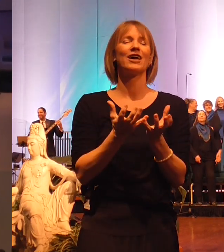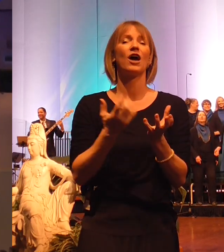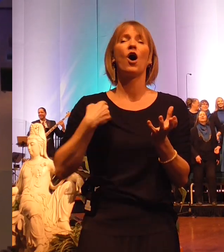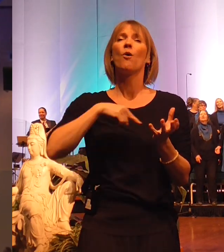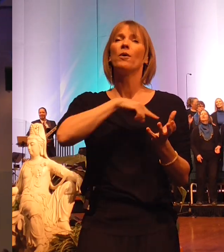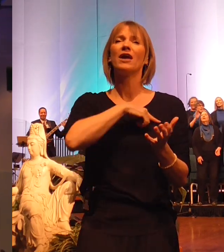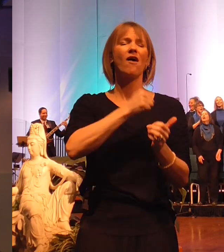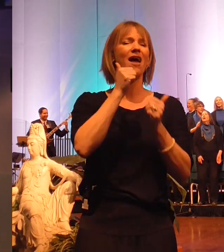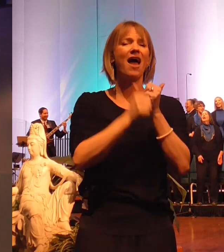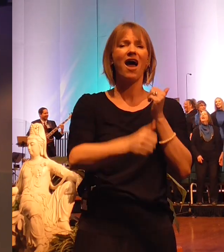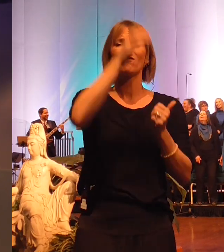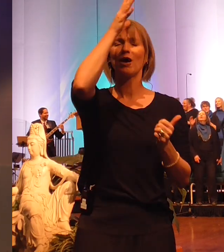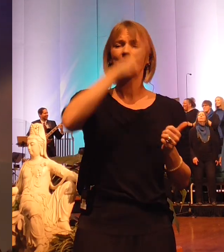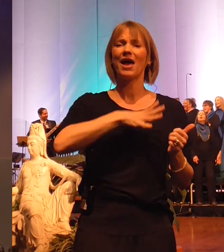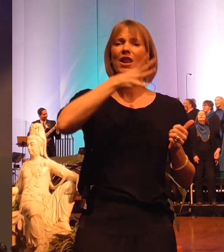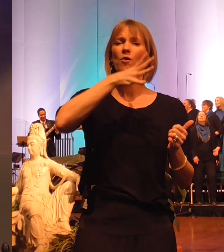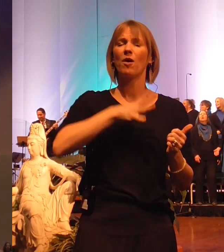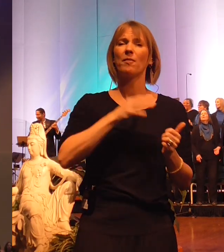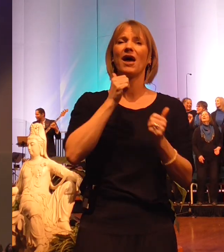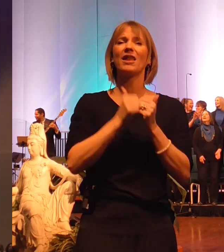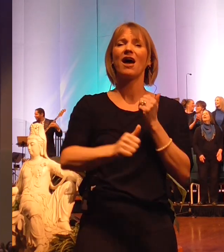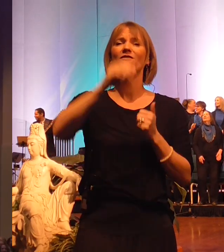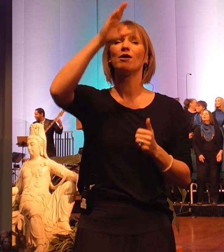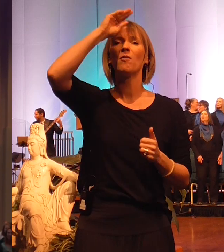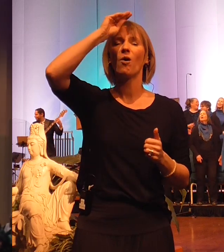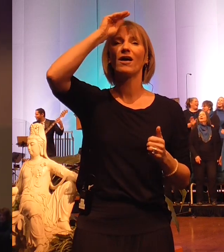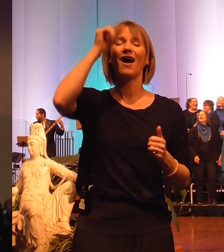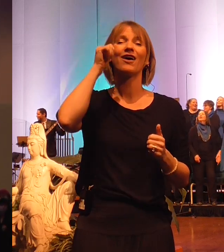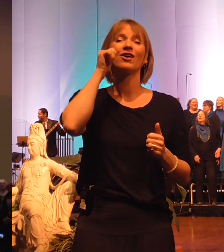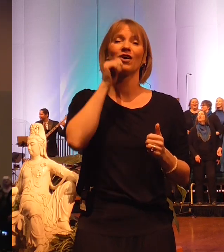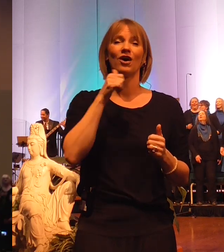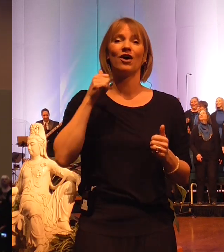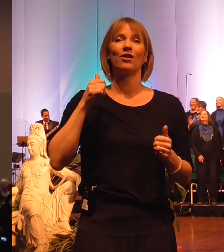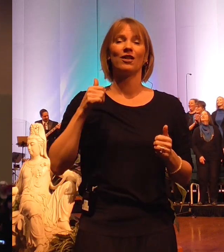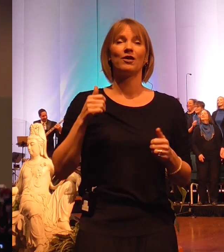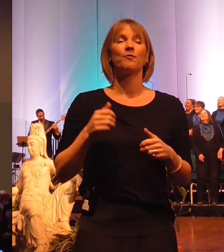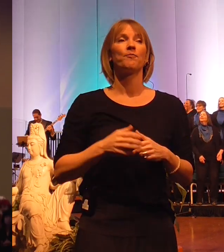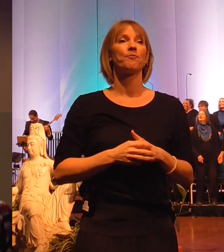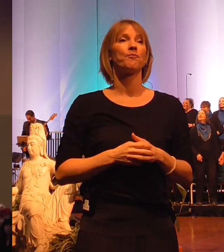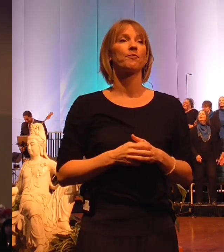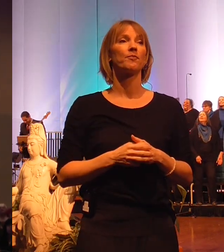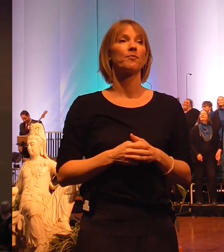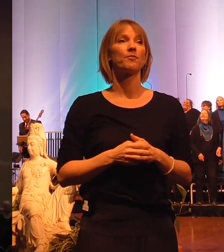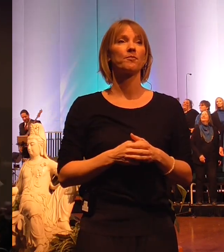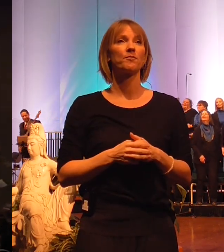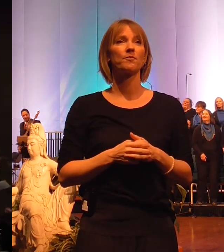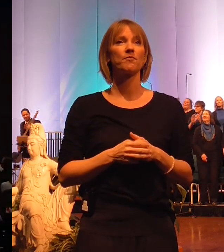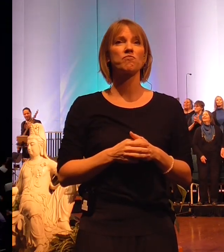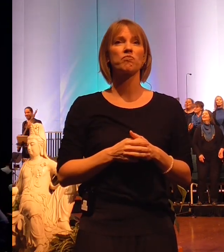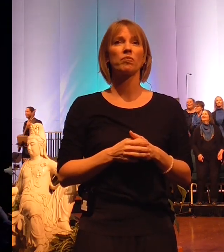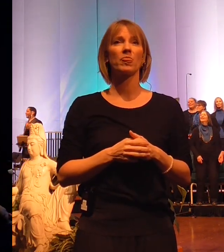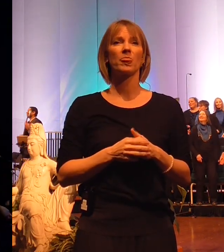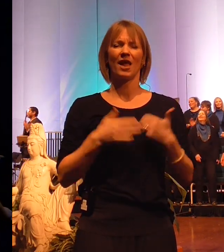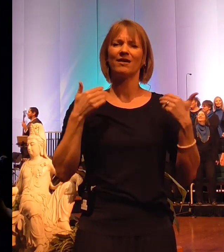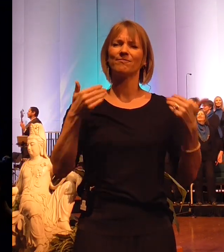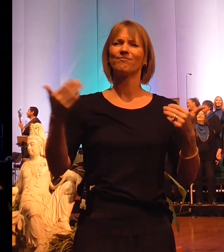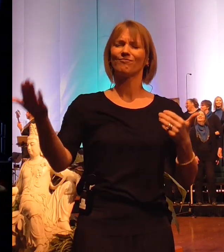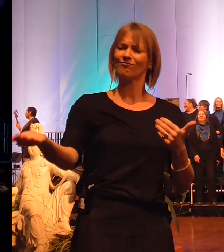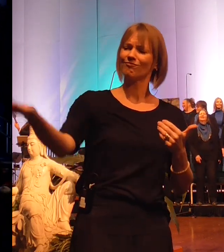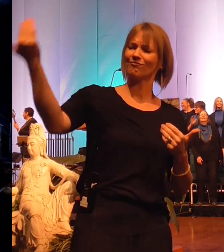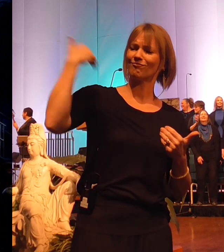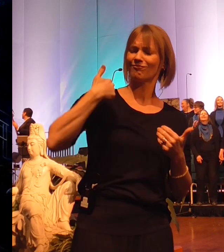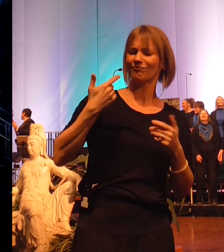world. We are every man and woman, every boy and girl. Take my